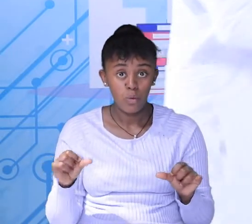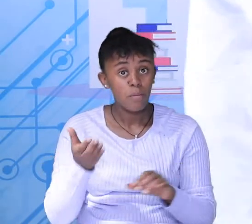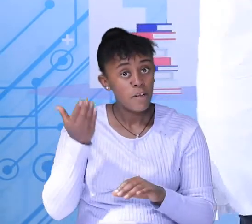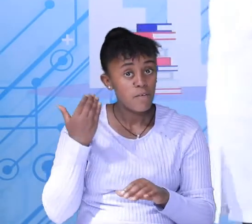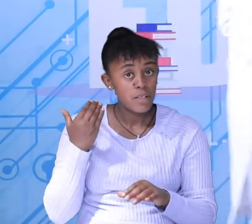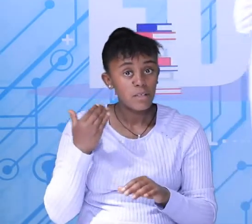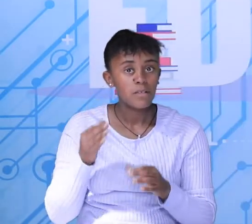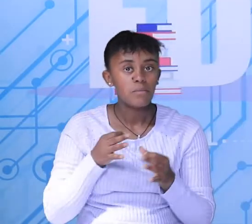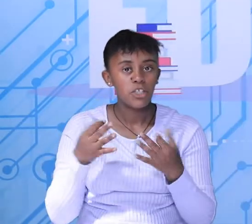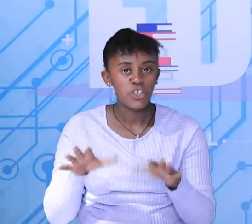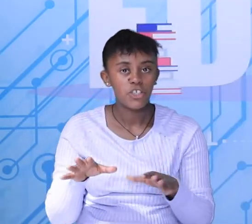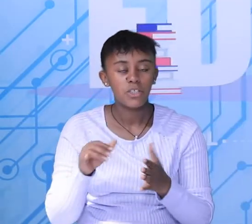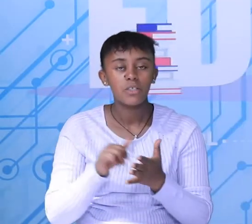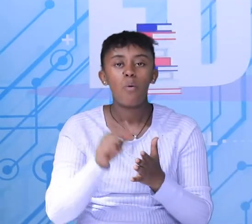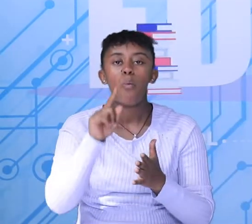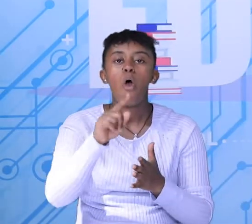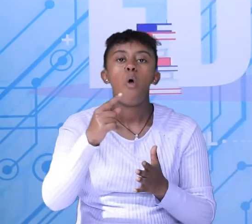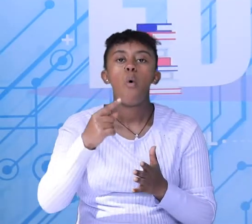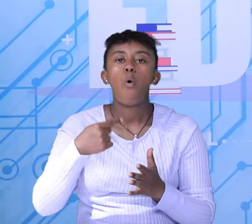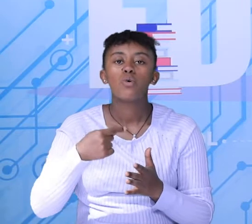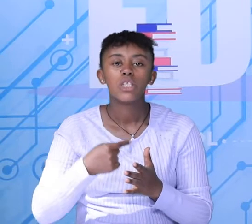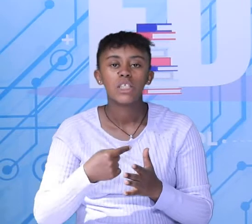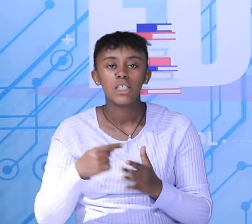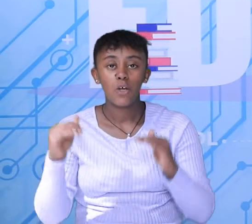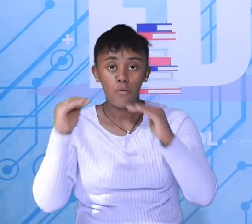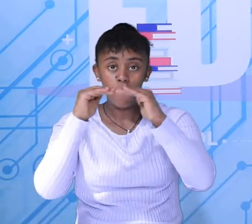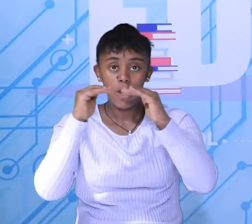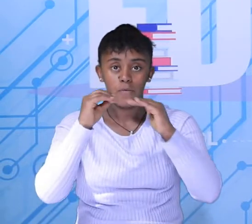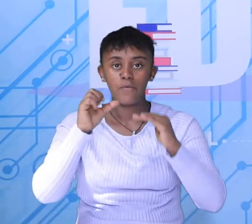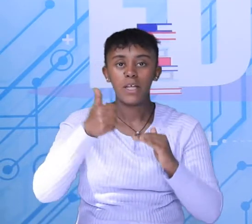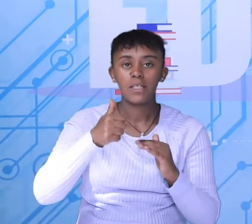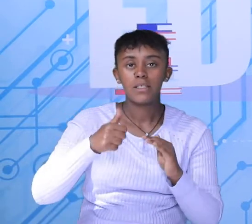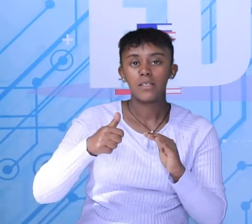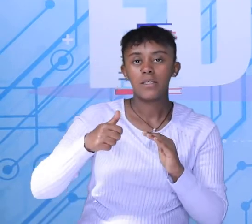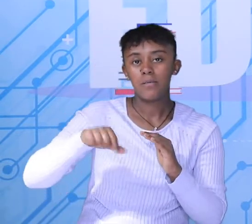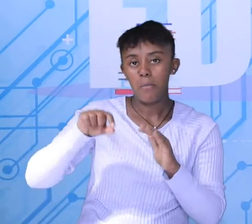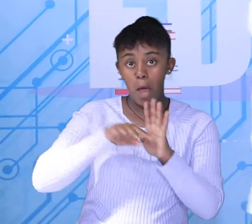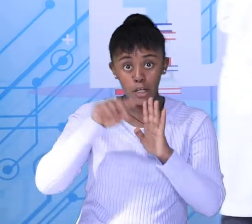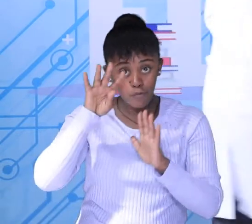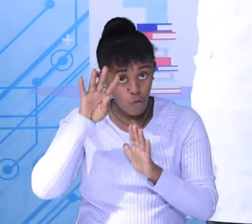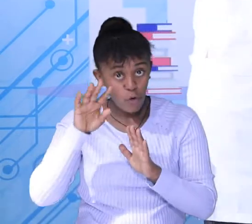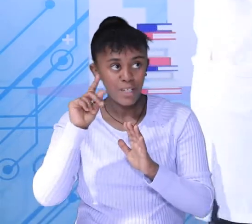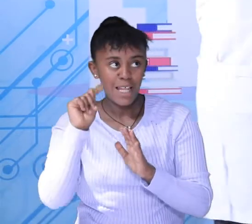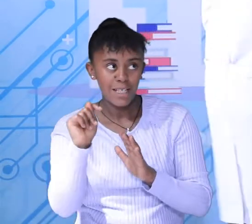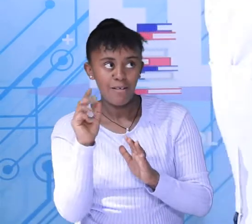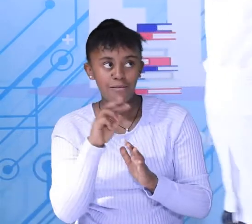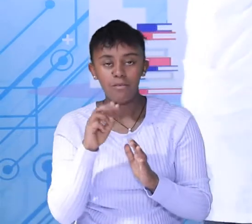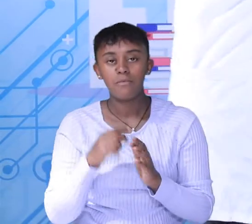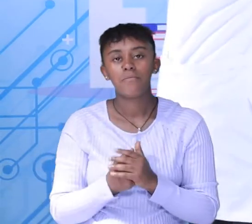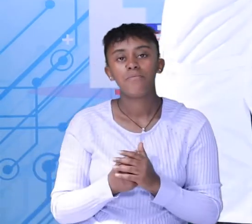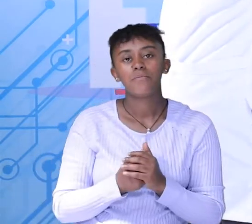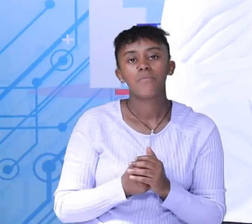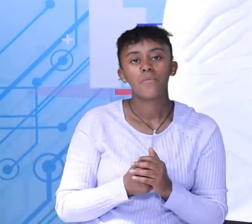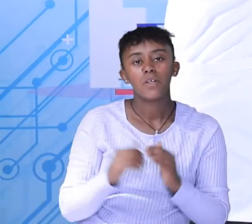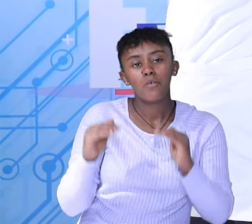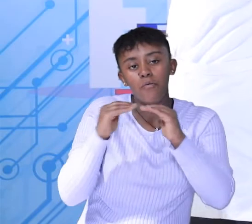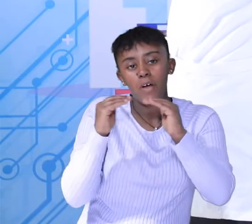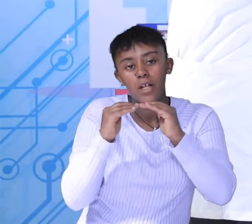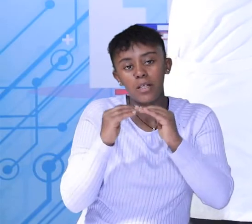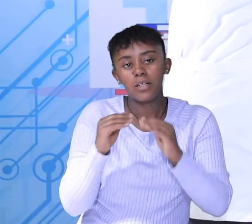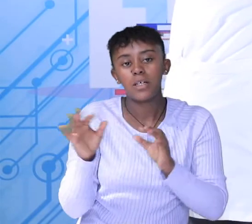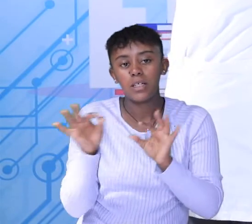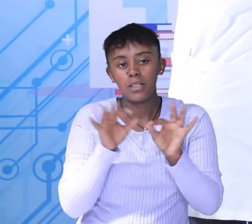determined the magnetic dipole moment is 6.9 times 10 to the power of minus 5, and the unit of magnetic dipole moment is ampere meter squared.